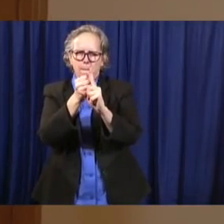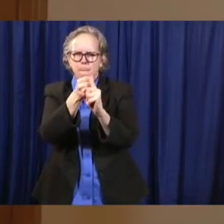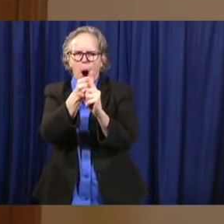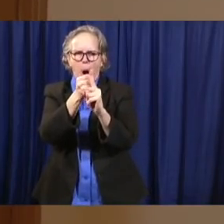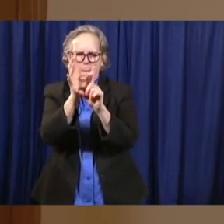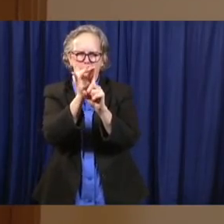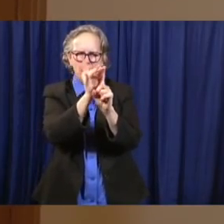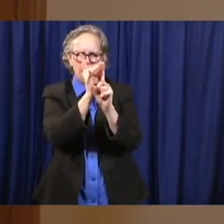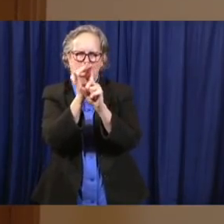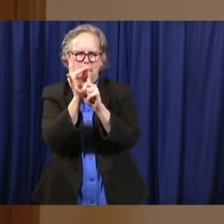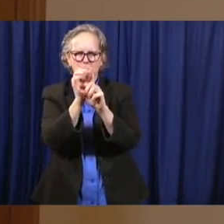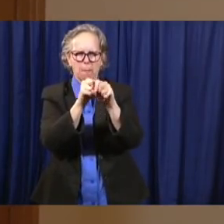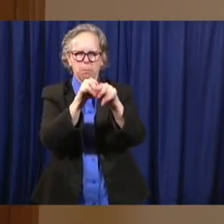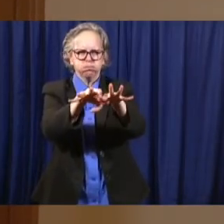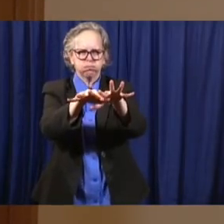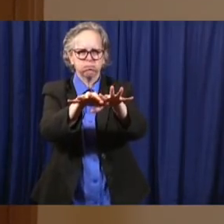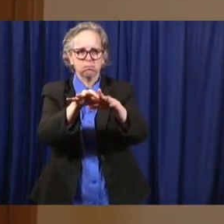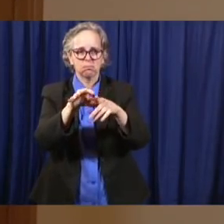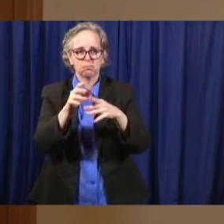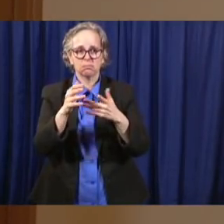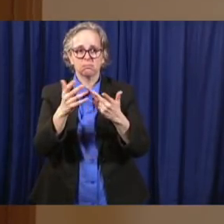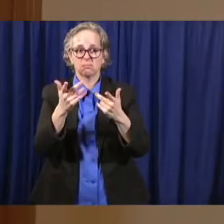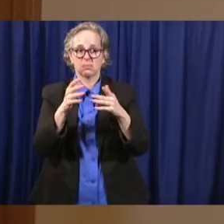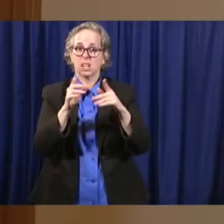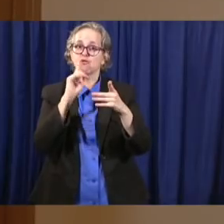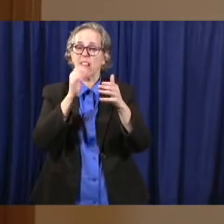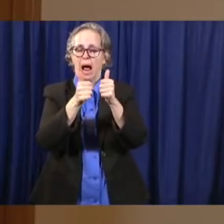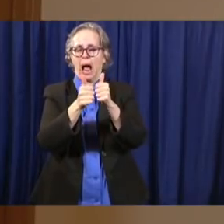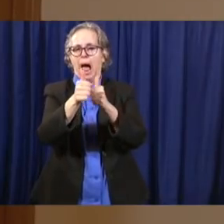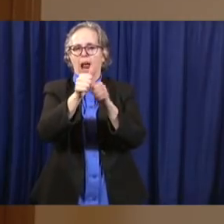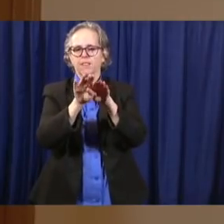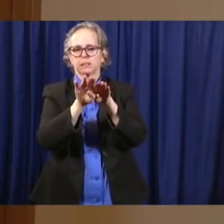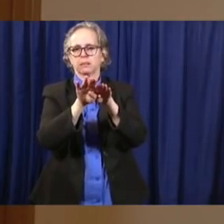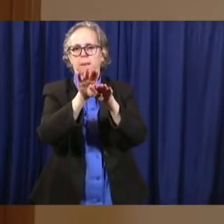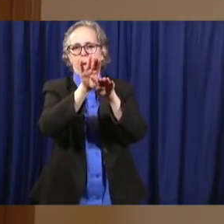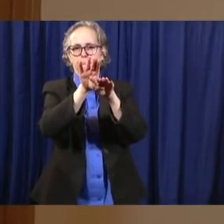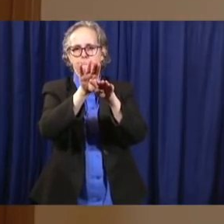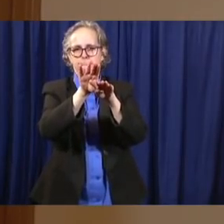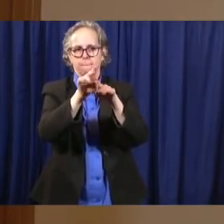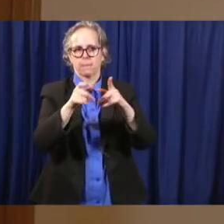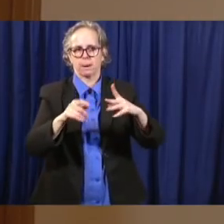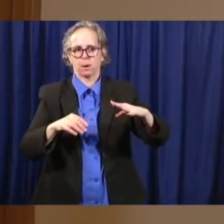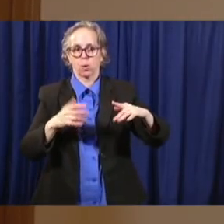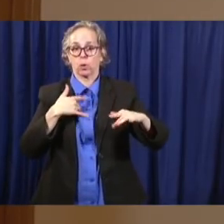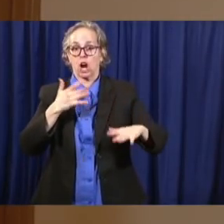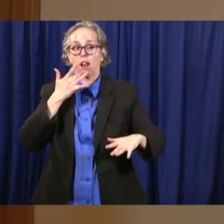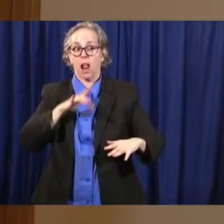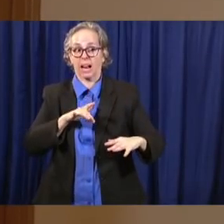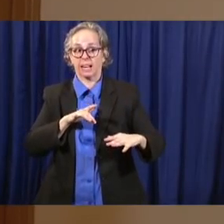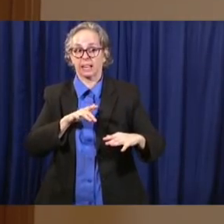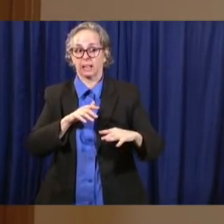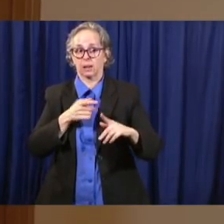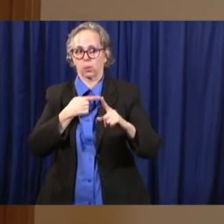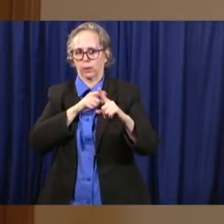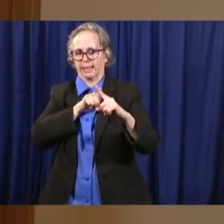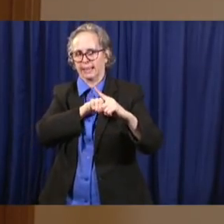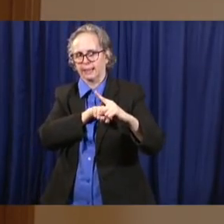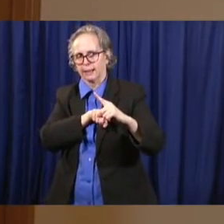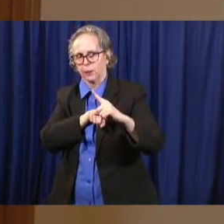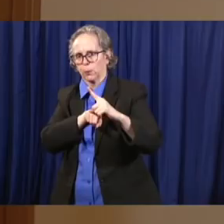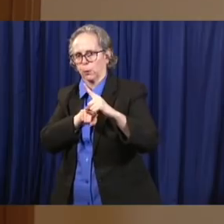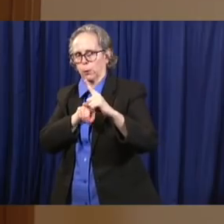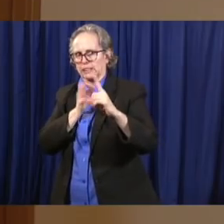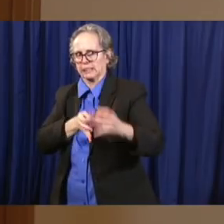us on this curve. We're lucky because we all took measures, New York, Michigan, and we did.